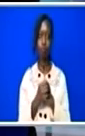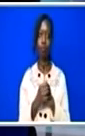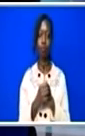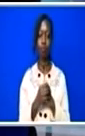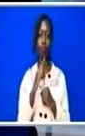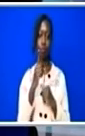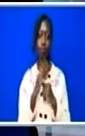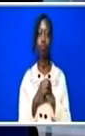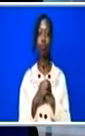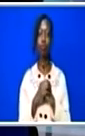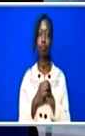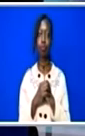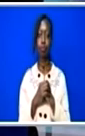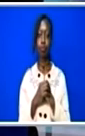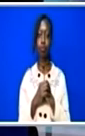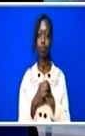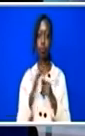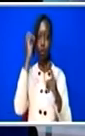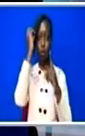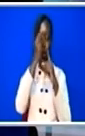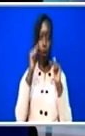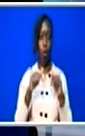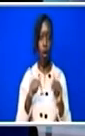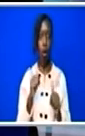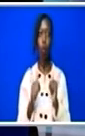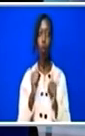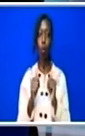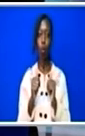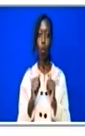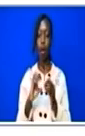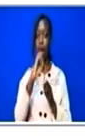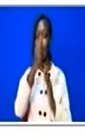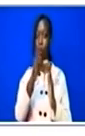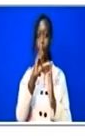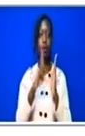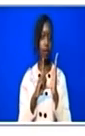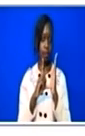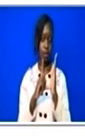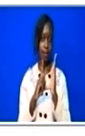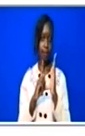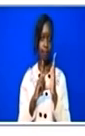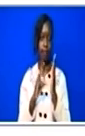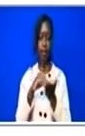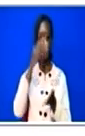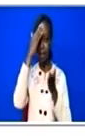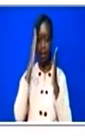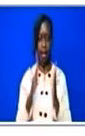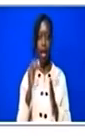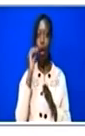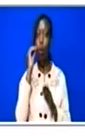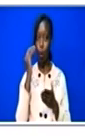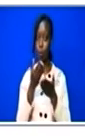Sure. So our objectives today are that by the end of the lesson, the learner at